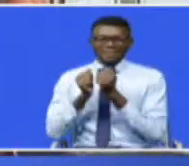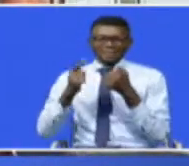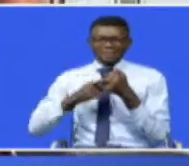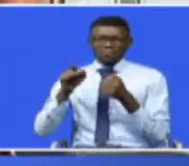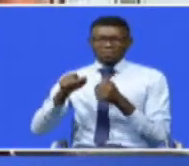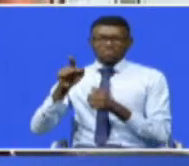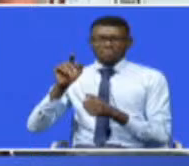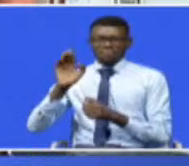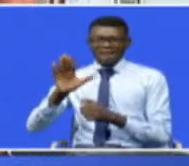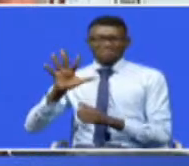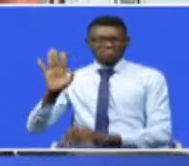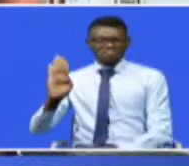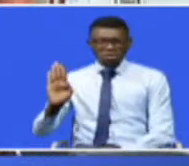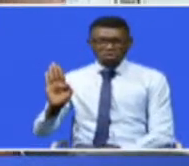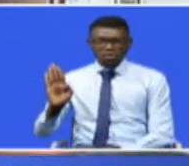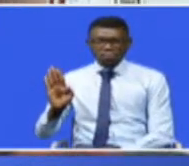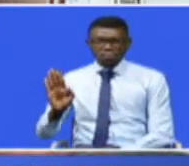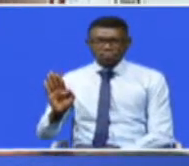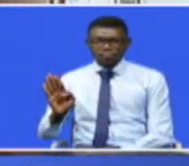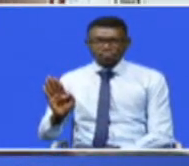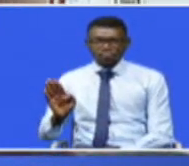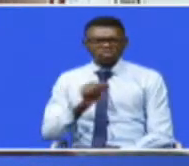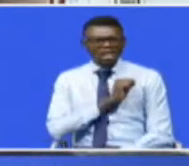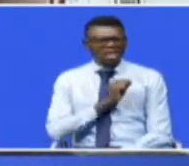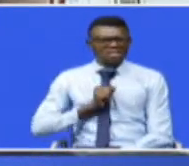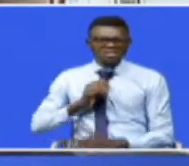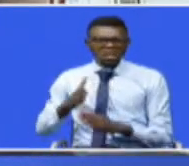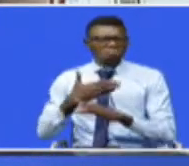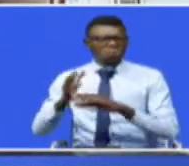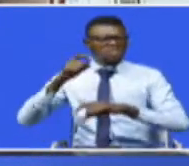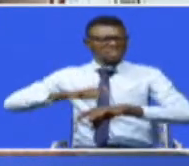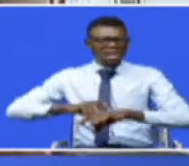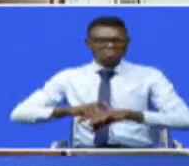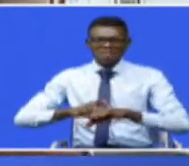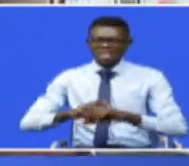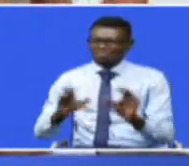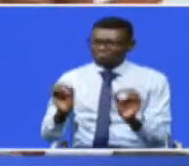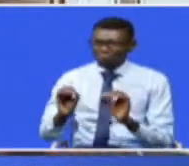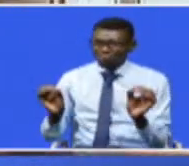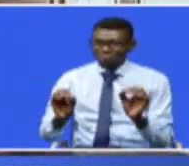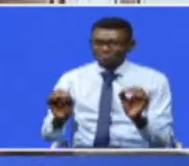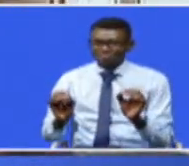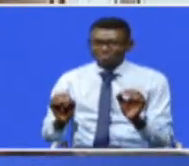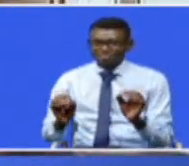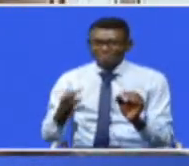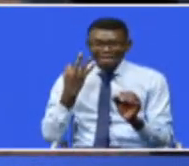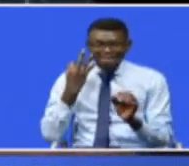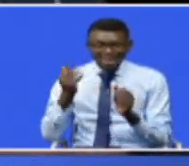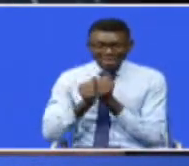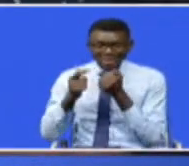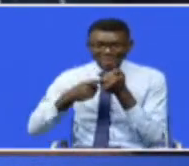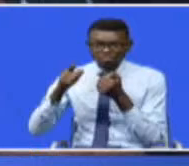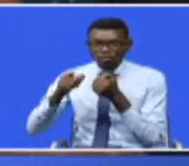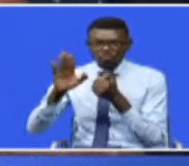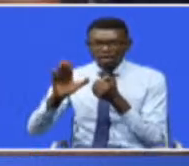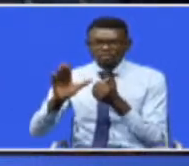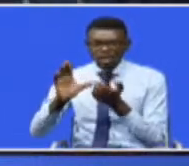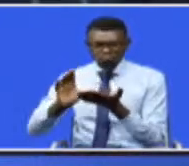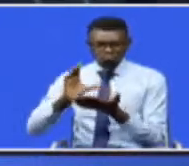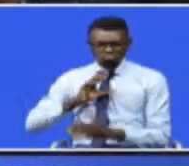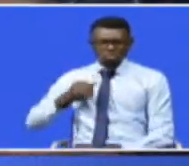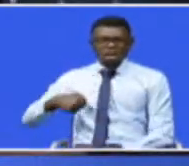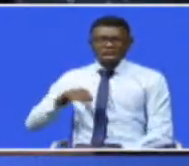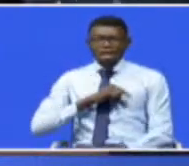said that why are senators wasting time? Give us this 316 and we'll be quite comfortable with